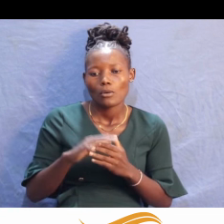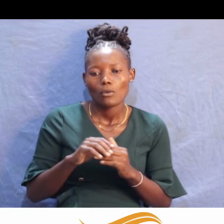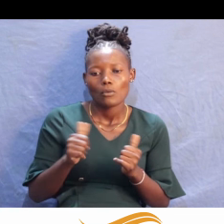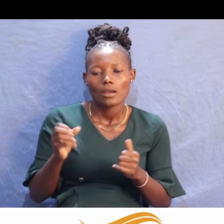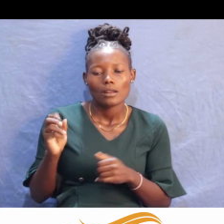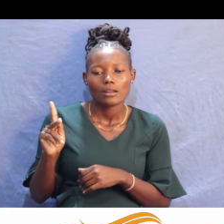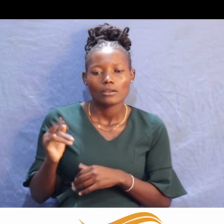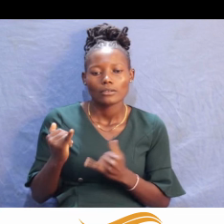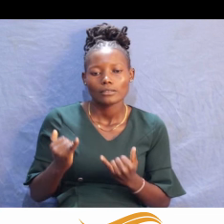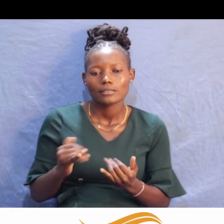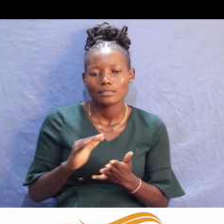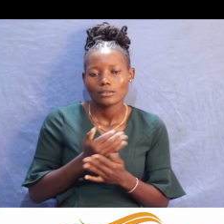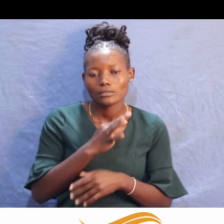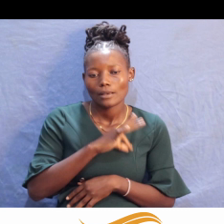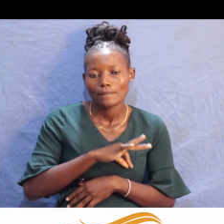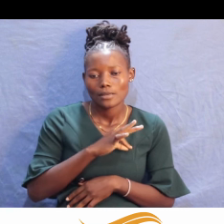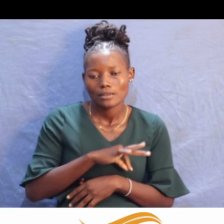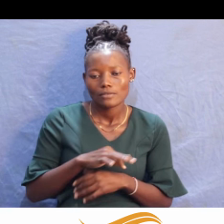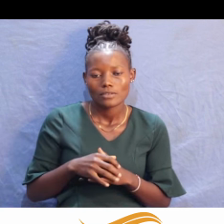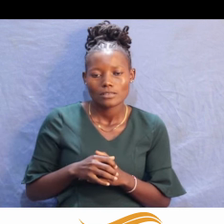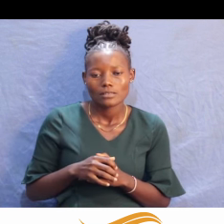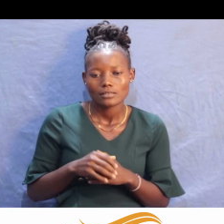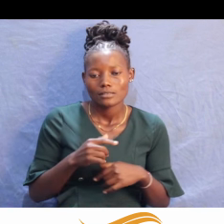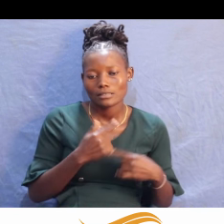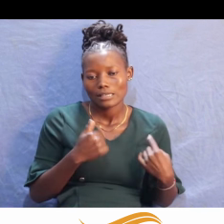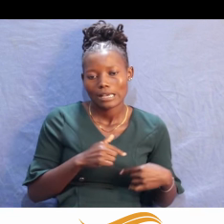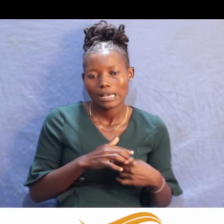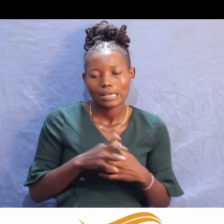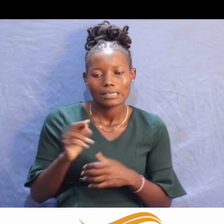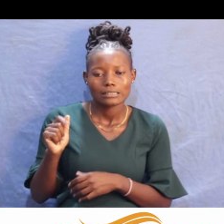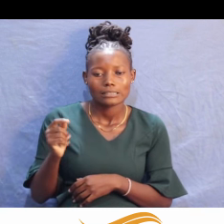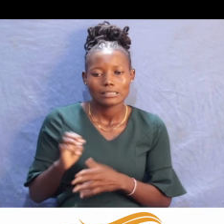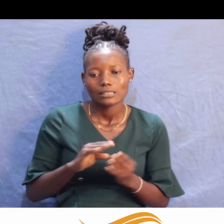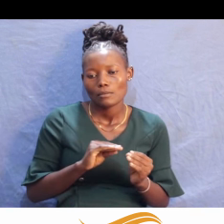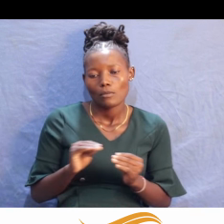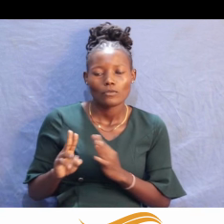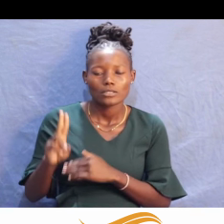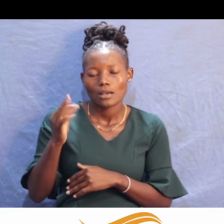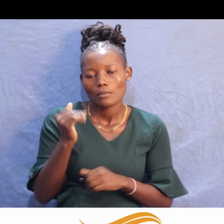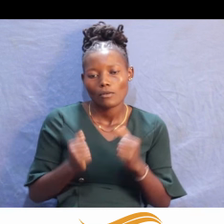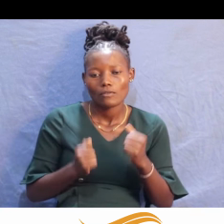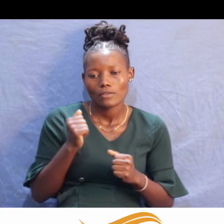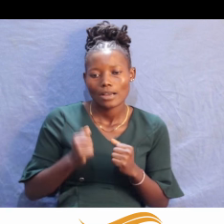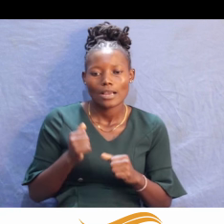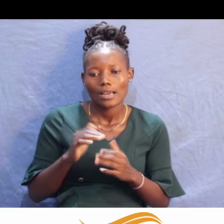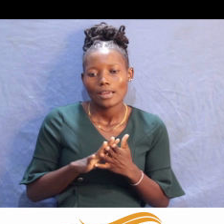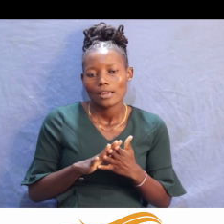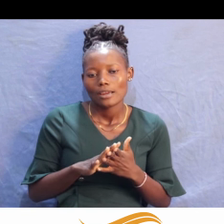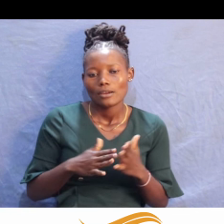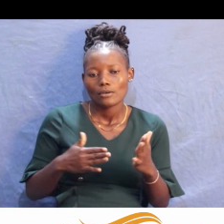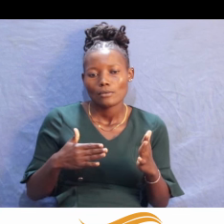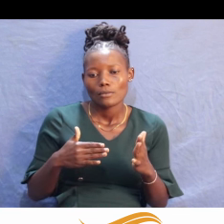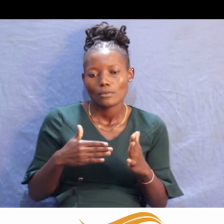Okay, so there's some benefits. So his heart rate goes up, and the athlete, he or she burns more oxygen